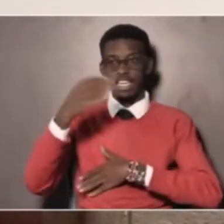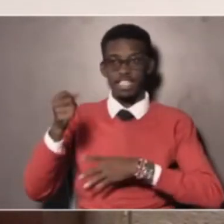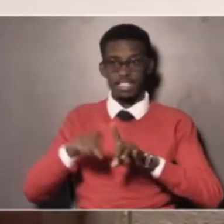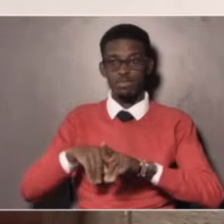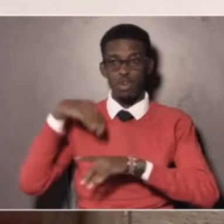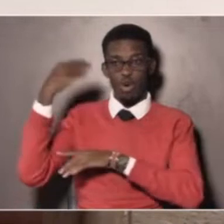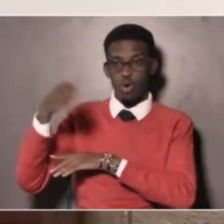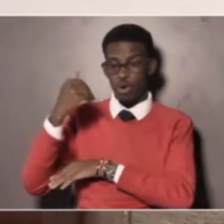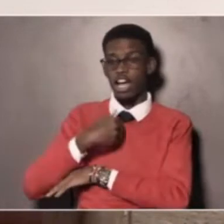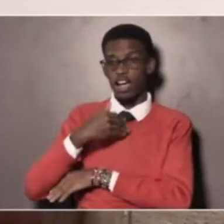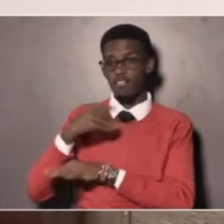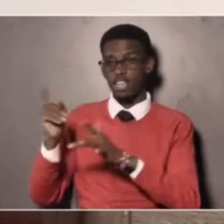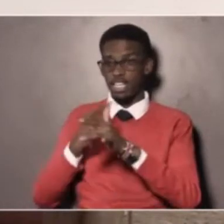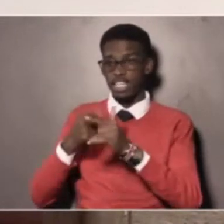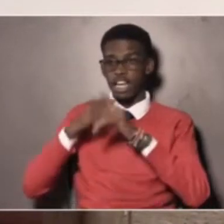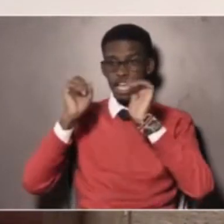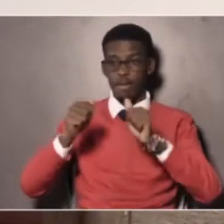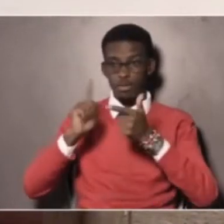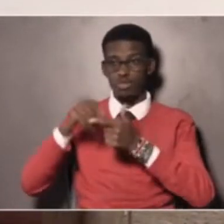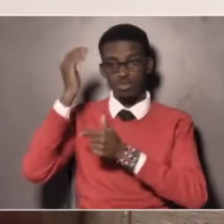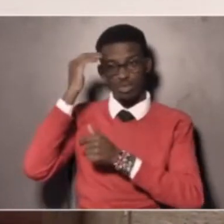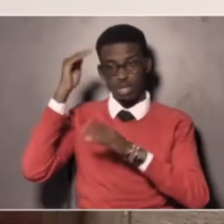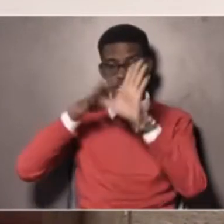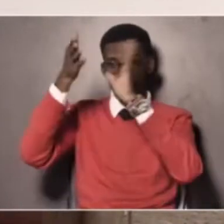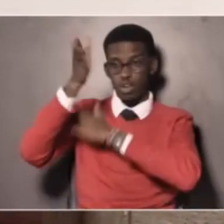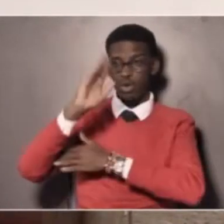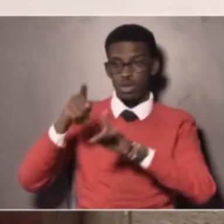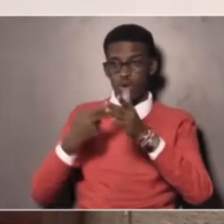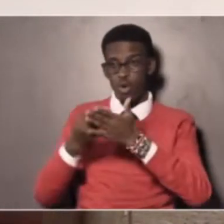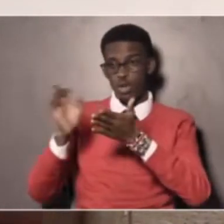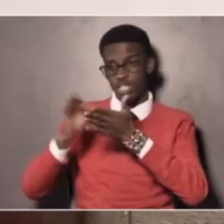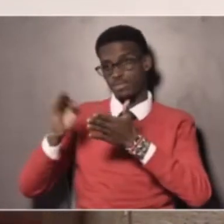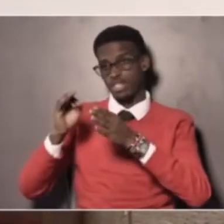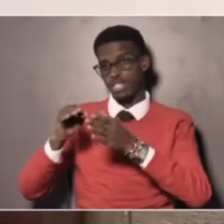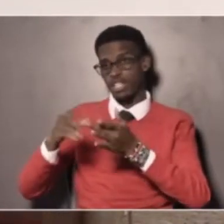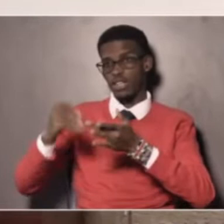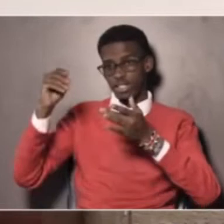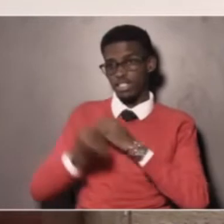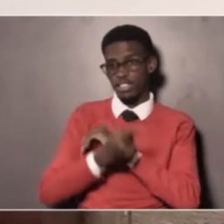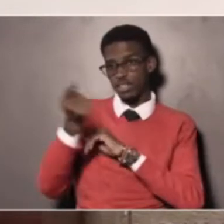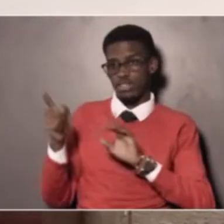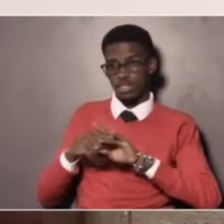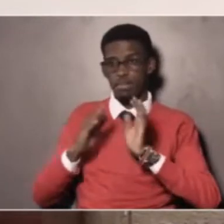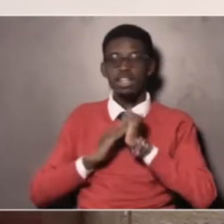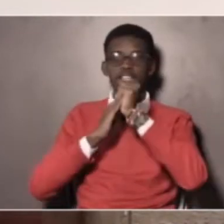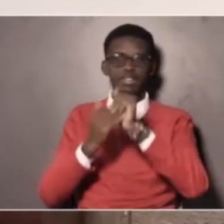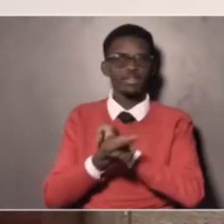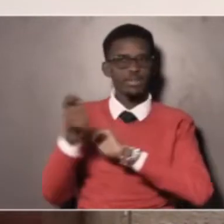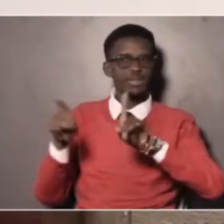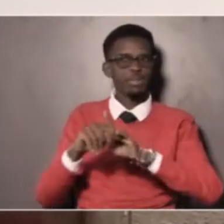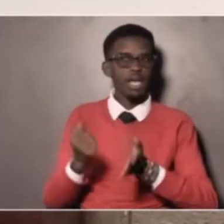as you do that, then you're going to be walking with God. And the Holy Spirit who is in you is going to guide you and to help